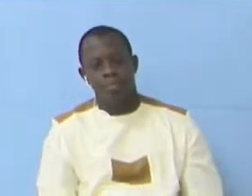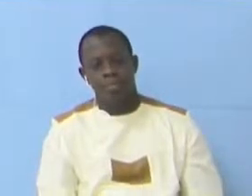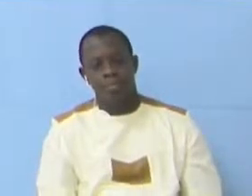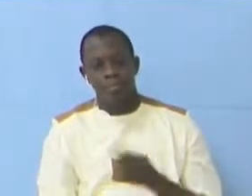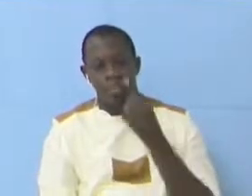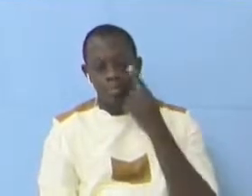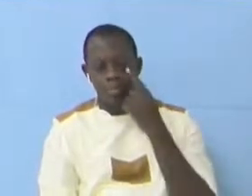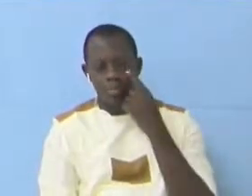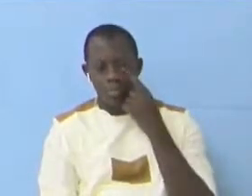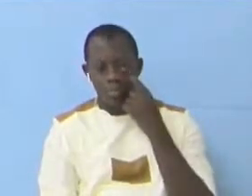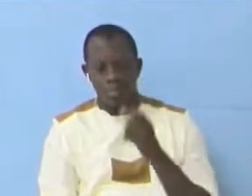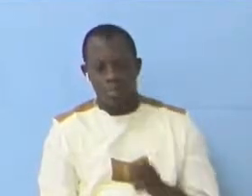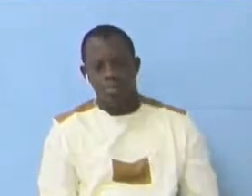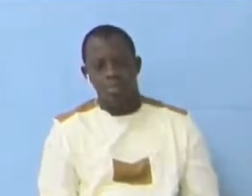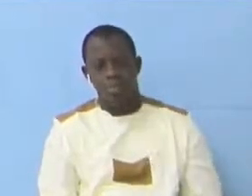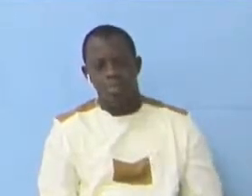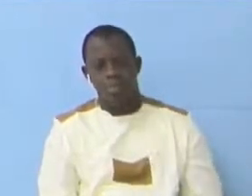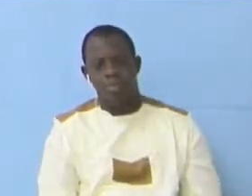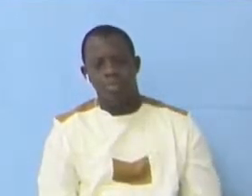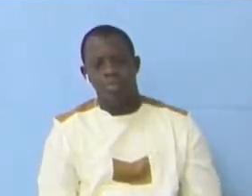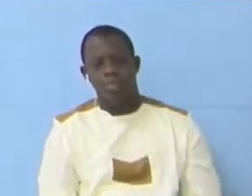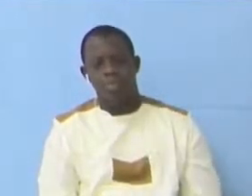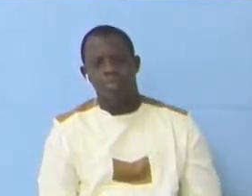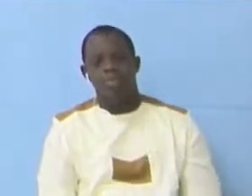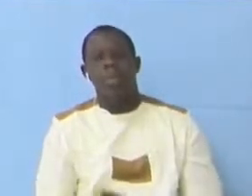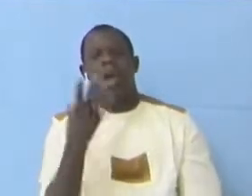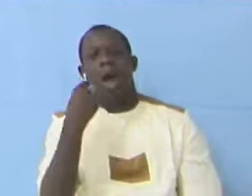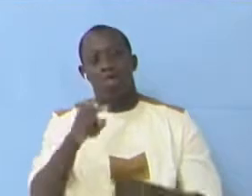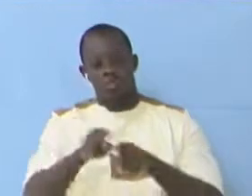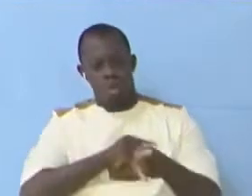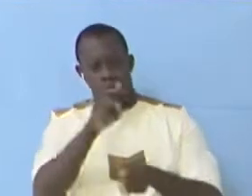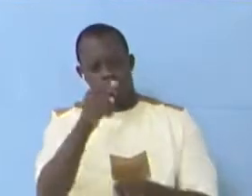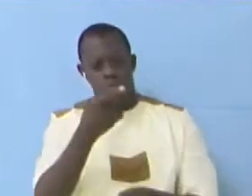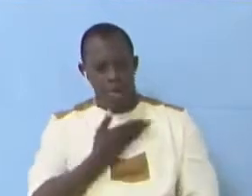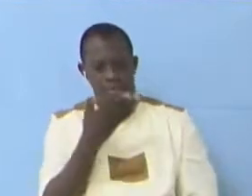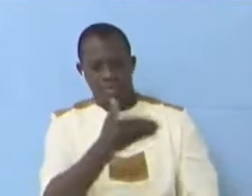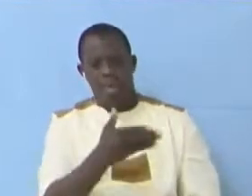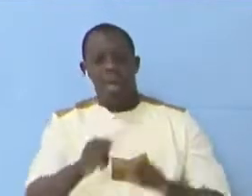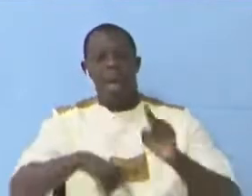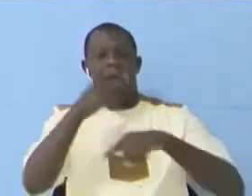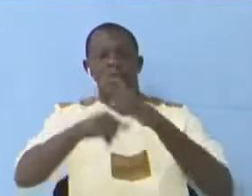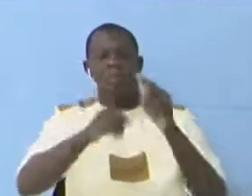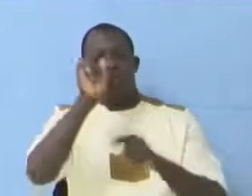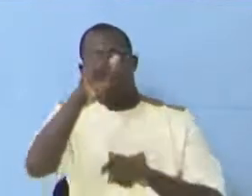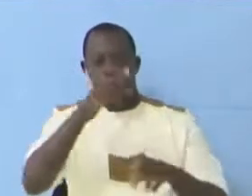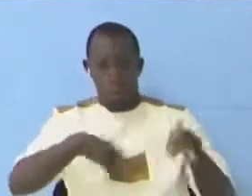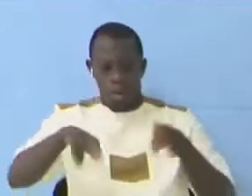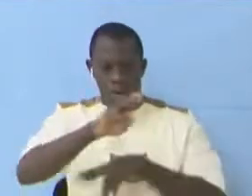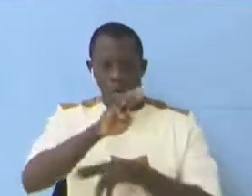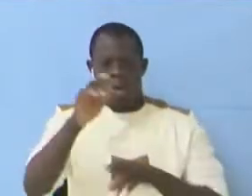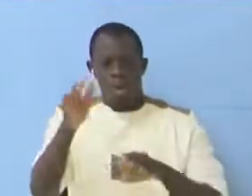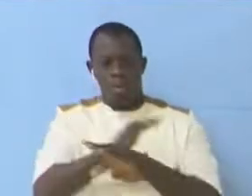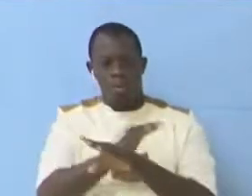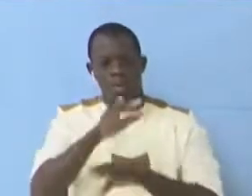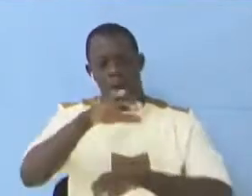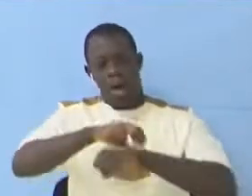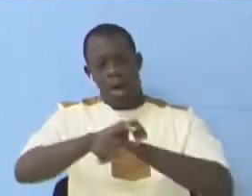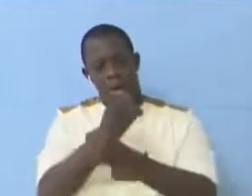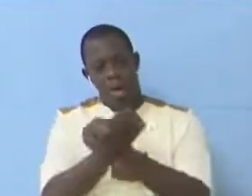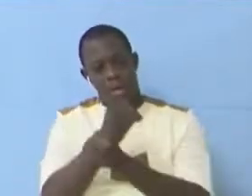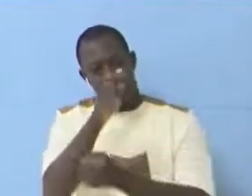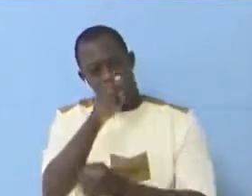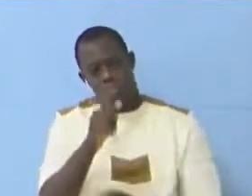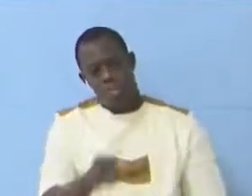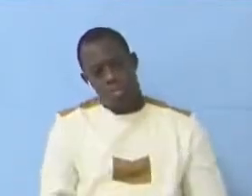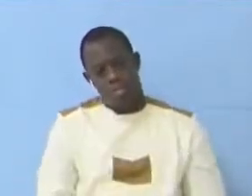For how long were you here after your return before you were arrested? ba nga ñibbisi waatee ñaata fan nga fi toog